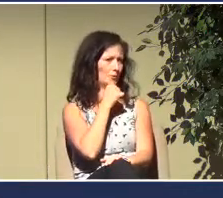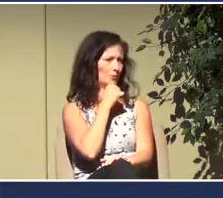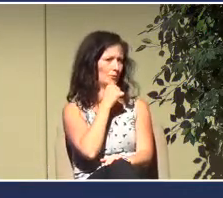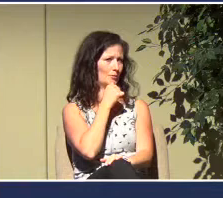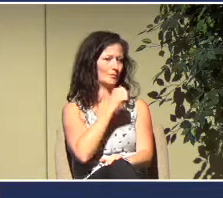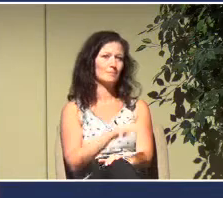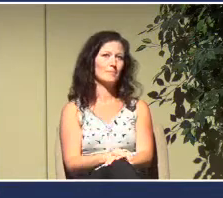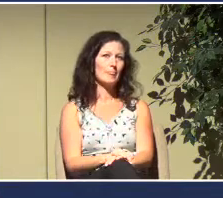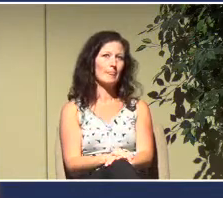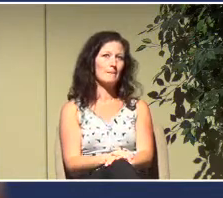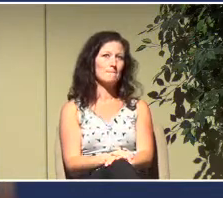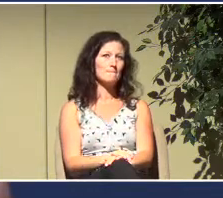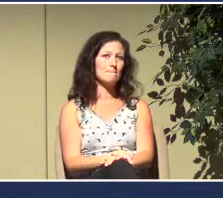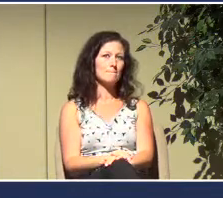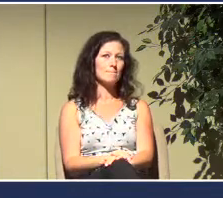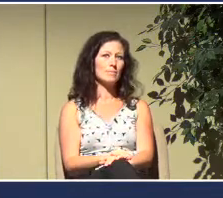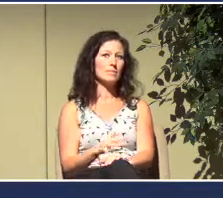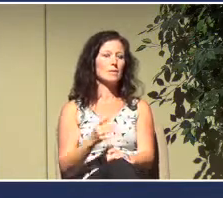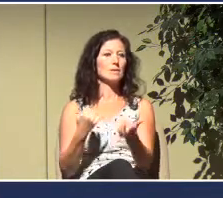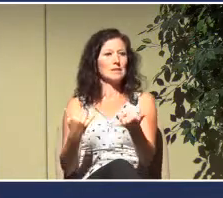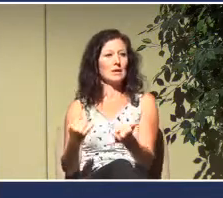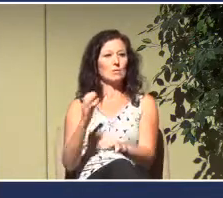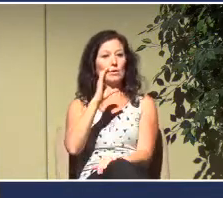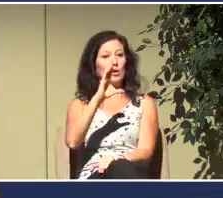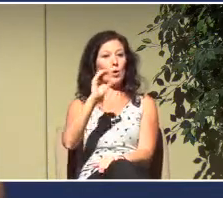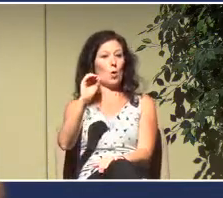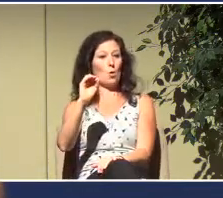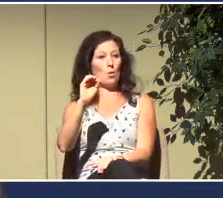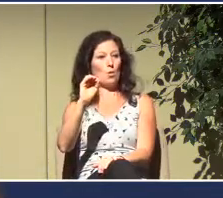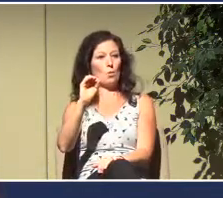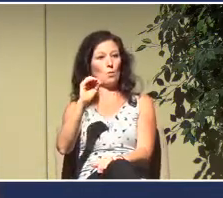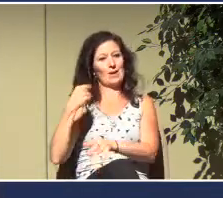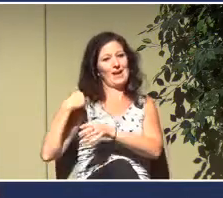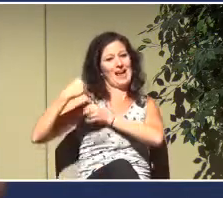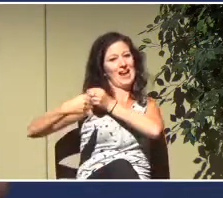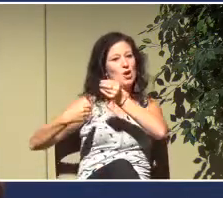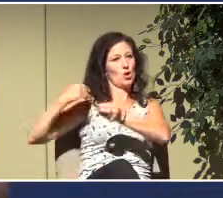with God, co-heirs with Christ. Is God wealthy?